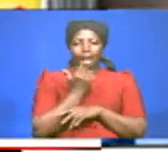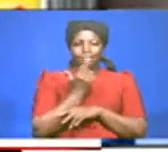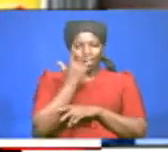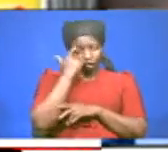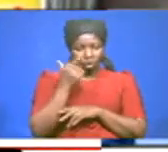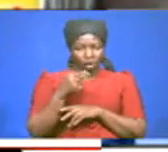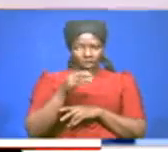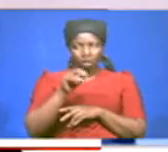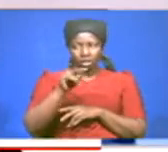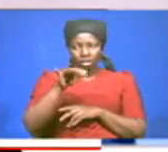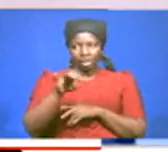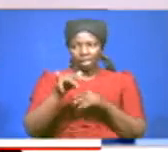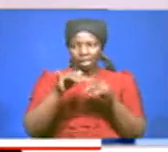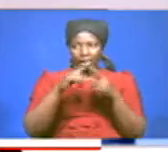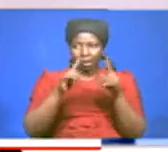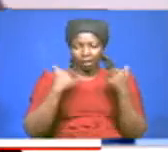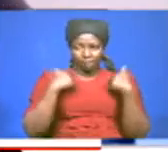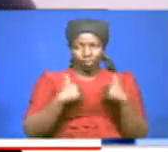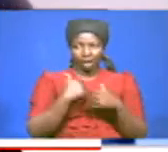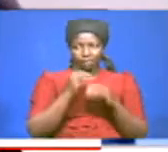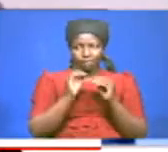have honey.